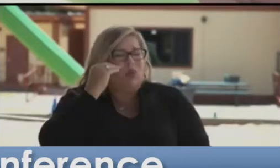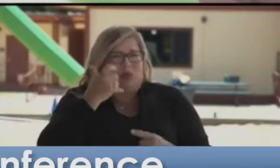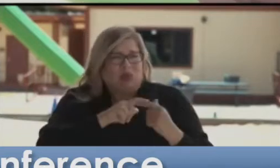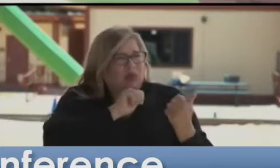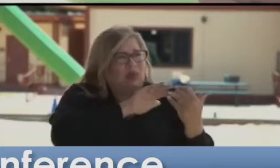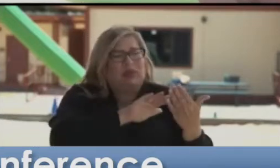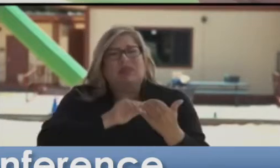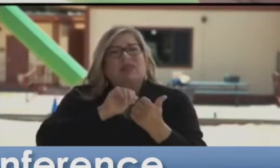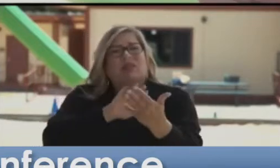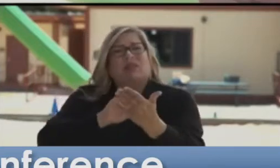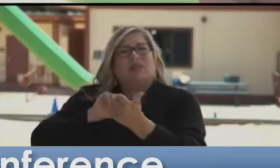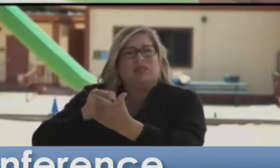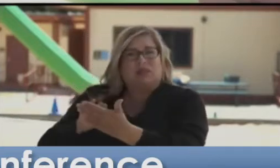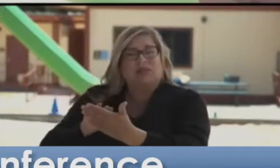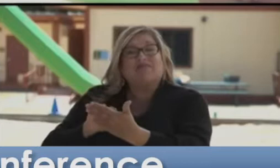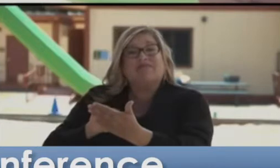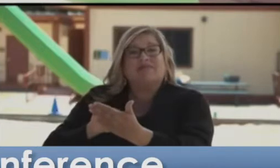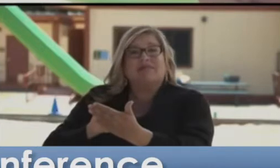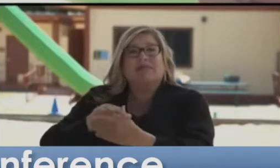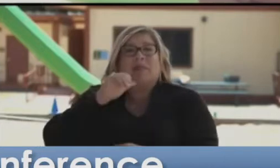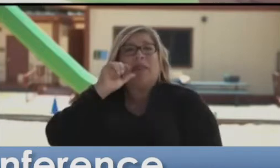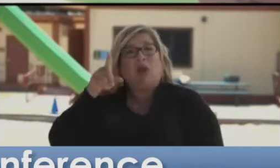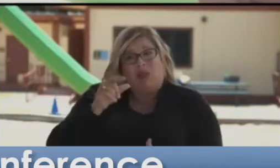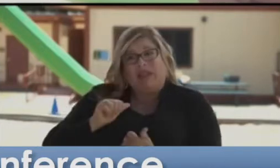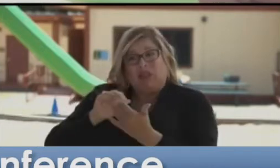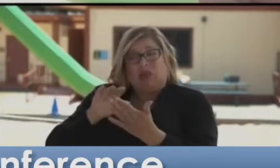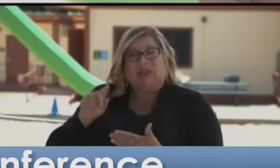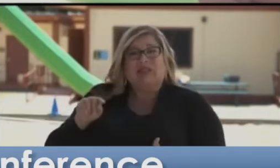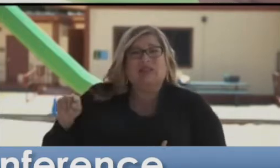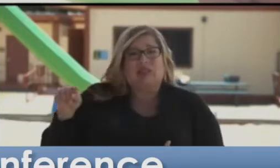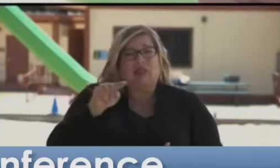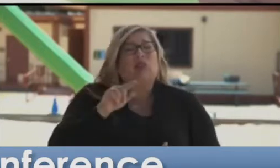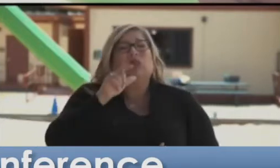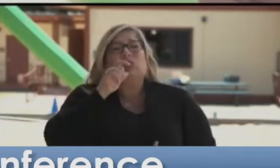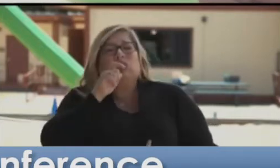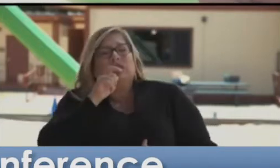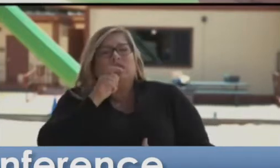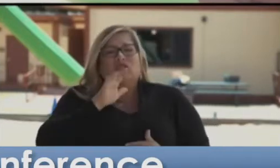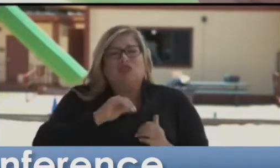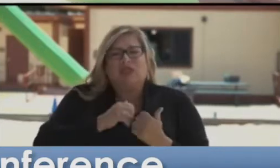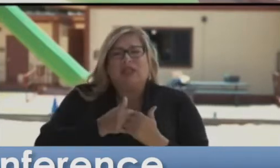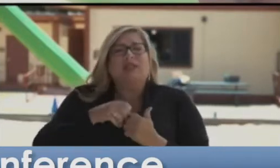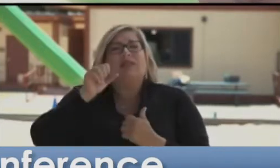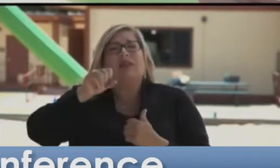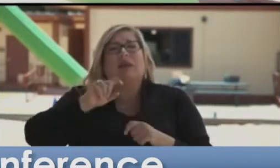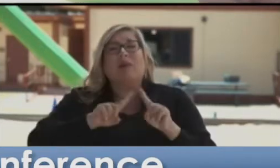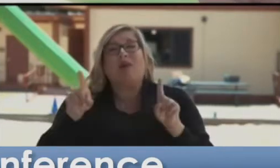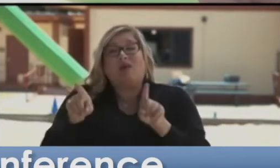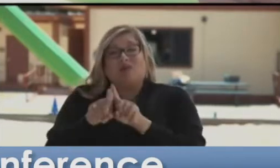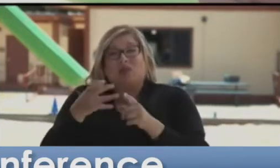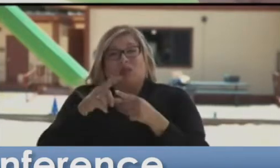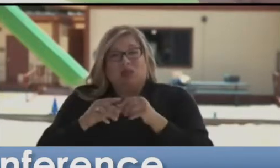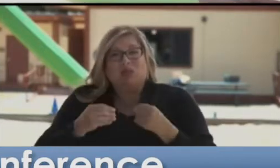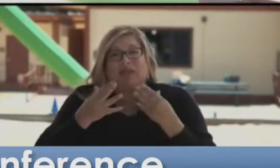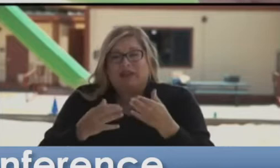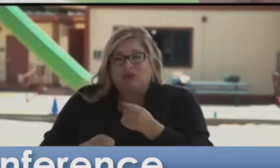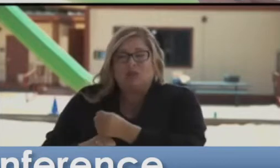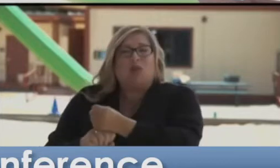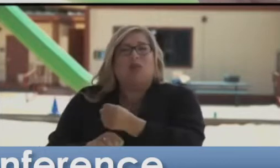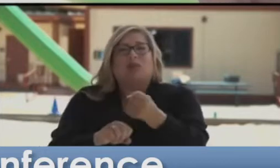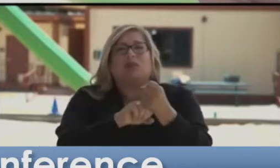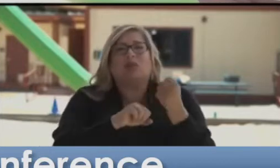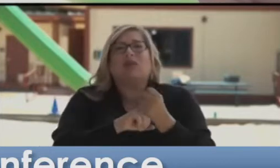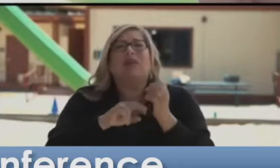to not only address those that are acutely challenged, but also provide supports so that we can